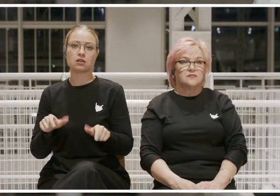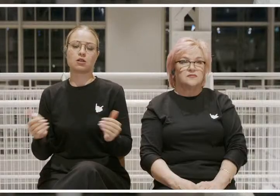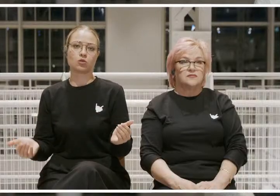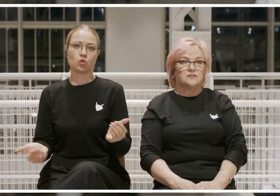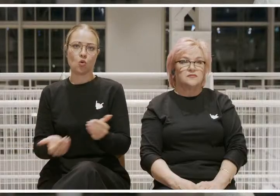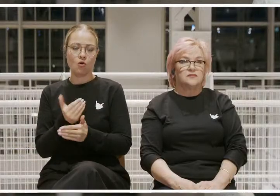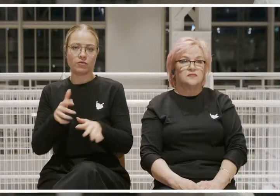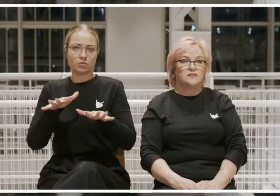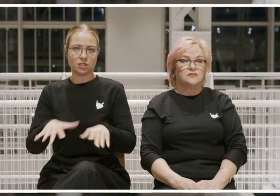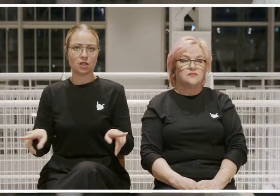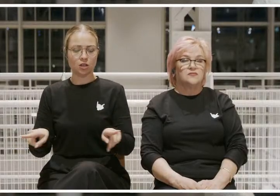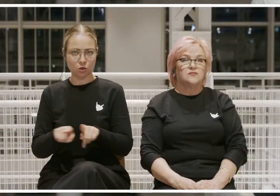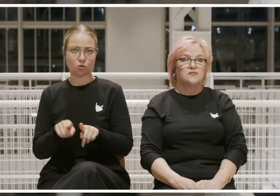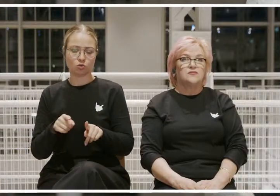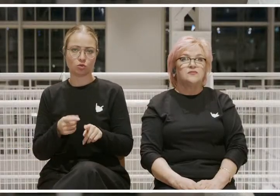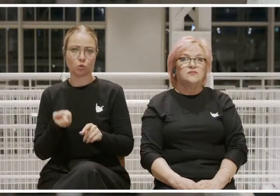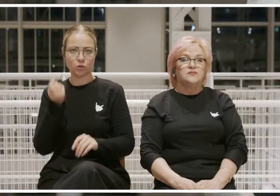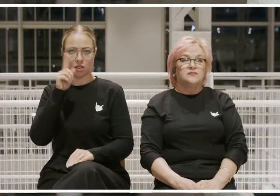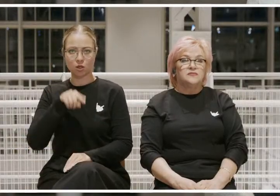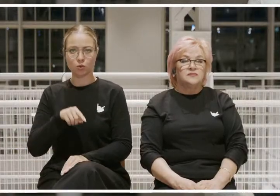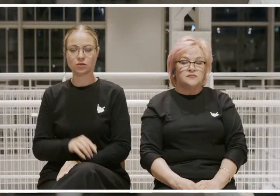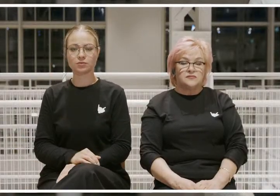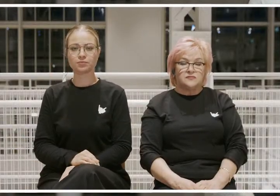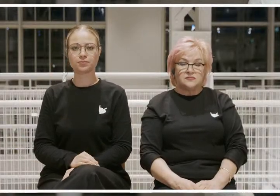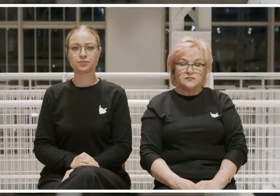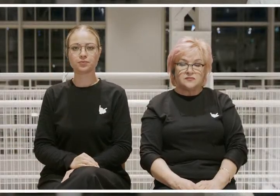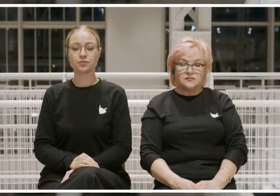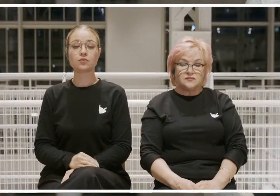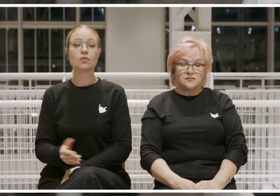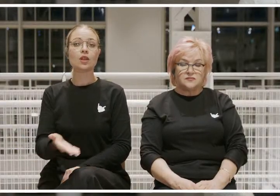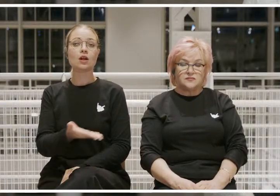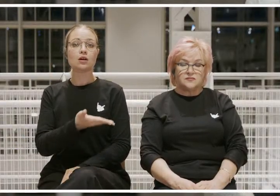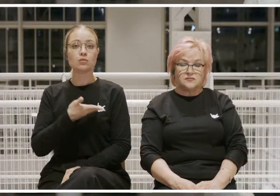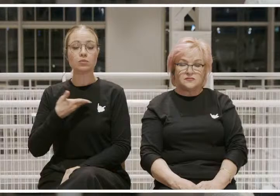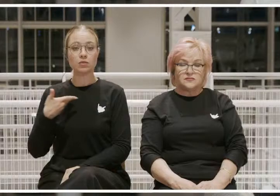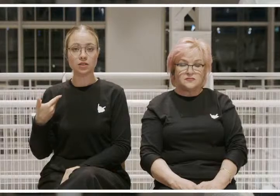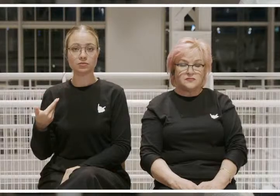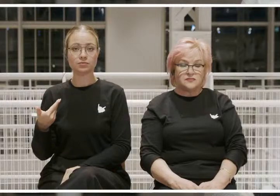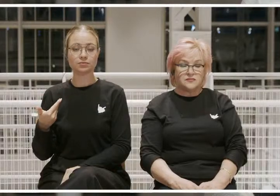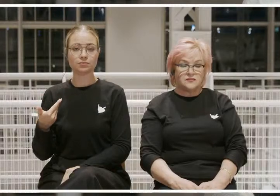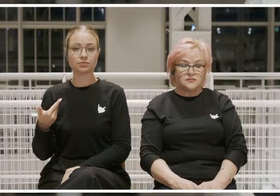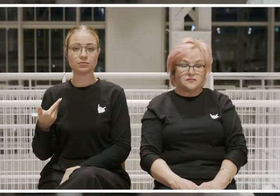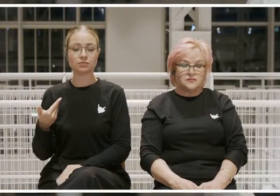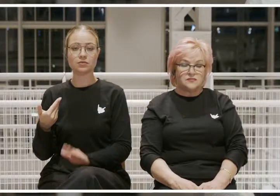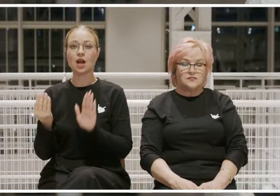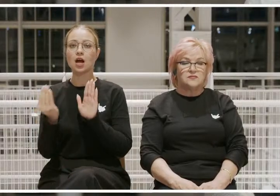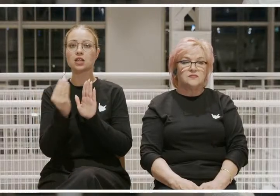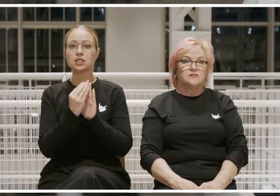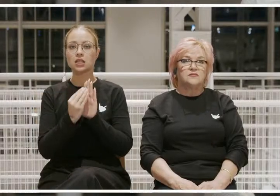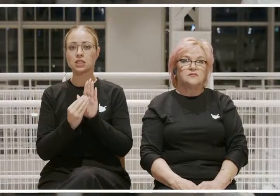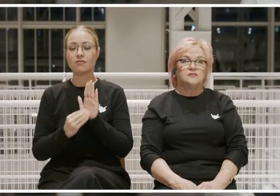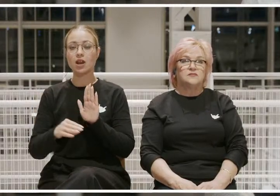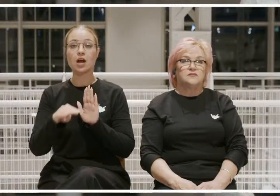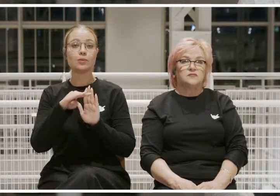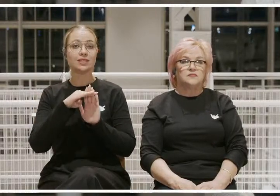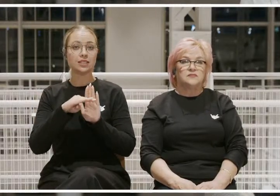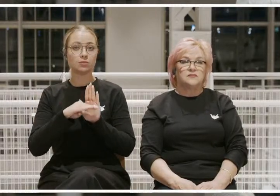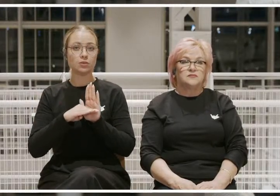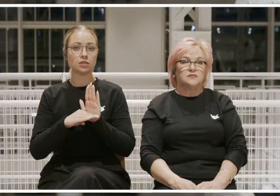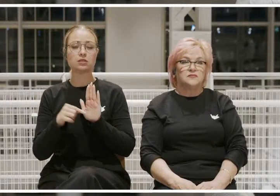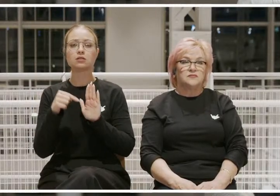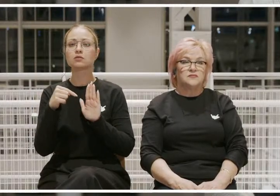and we also actually generate lists where we compile information about